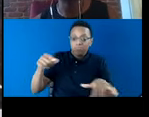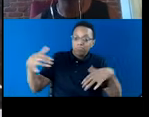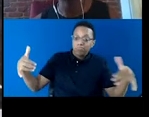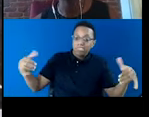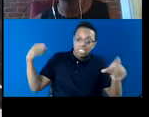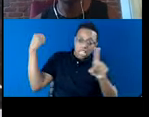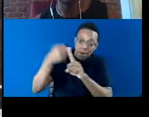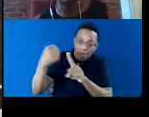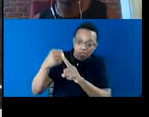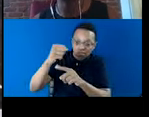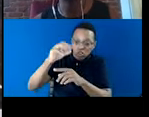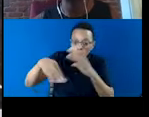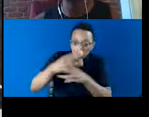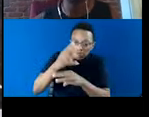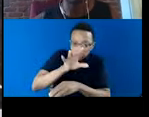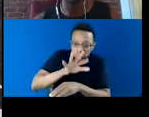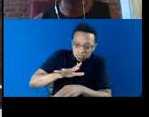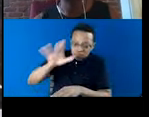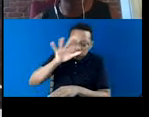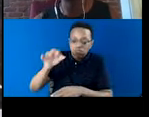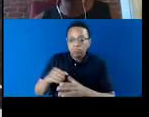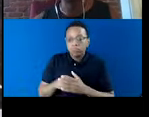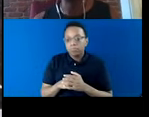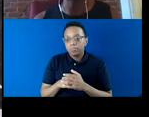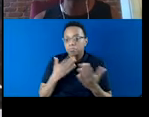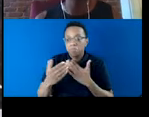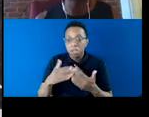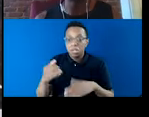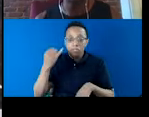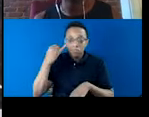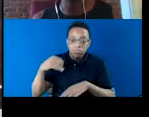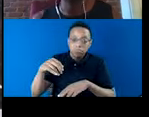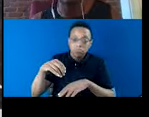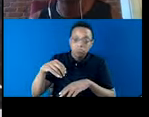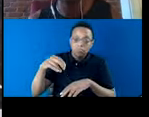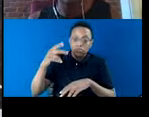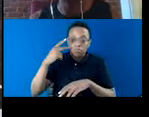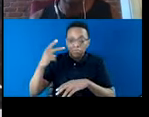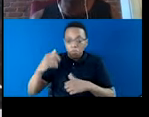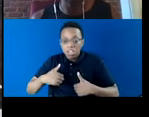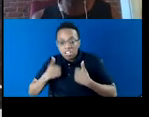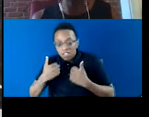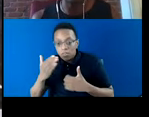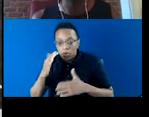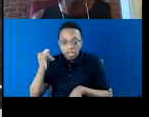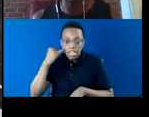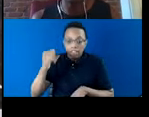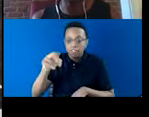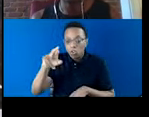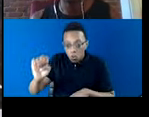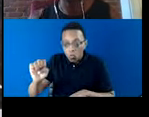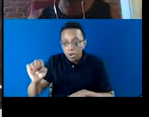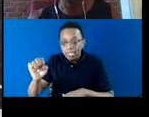in the world, regardless of where we sit and regardless of whether race as a construct exists in our nation,